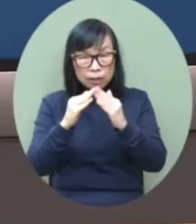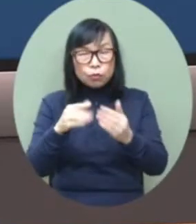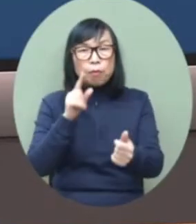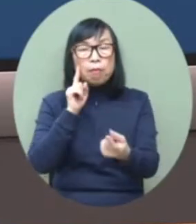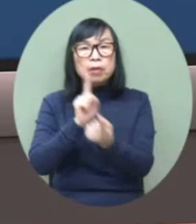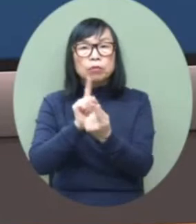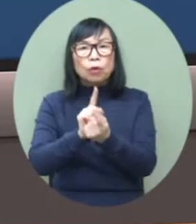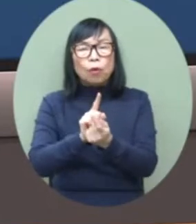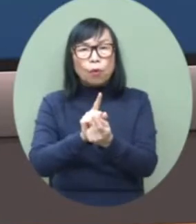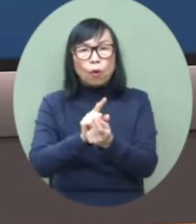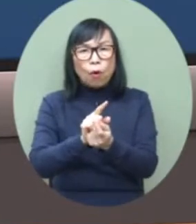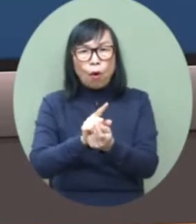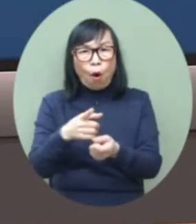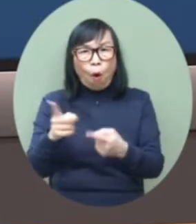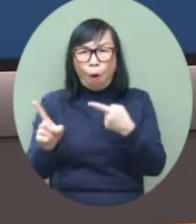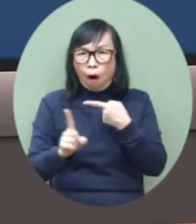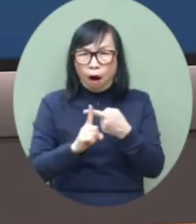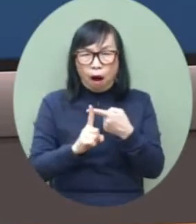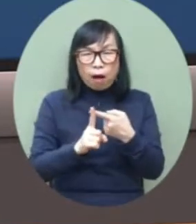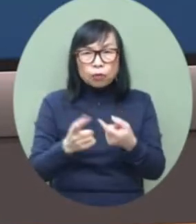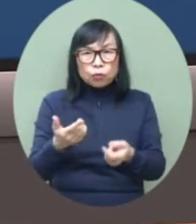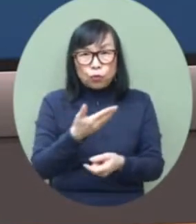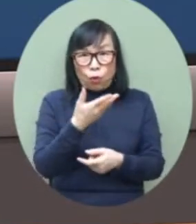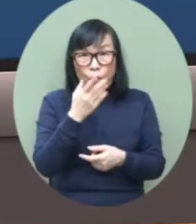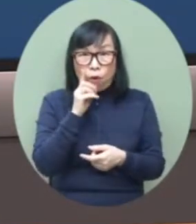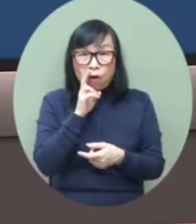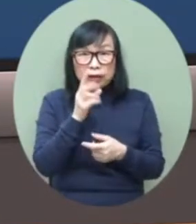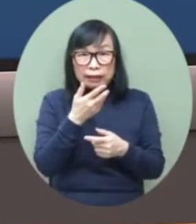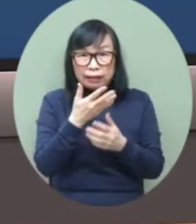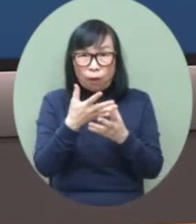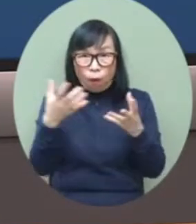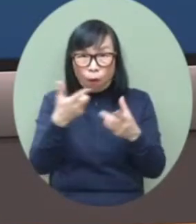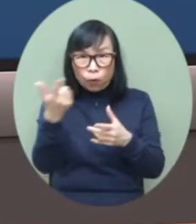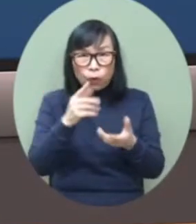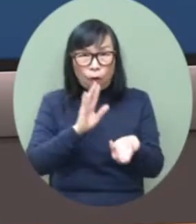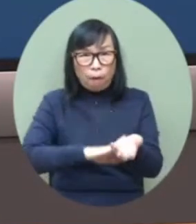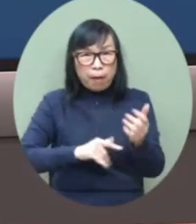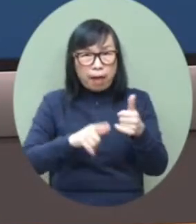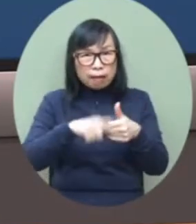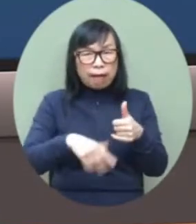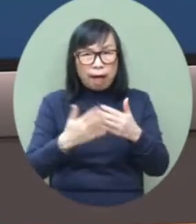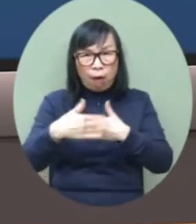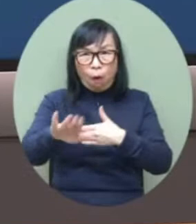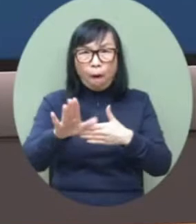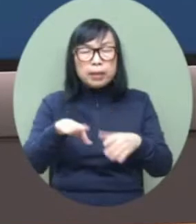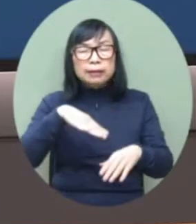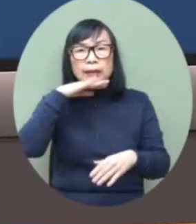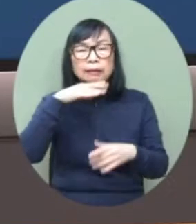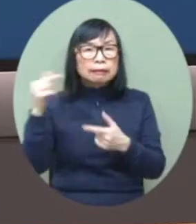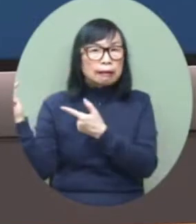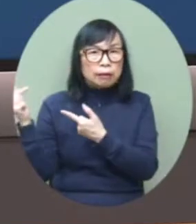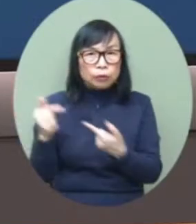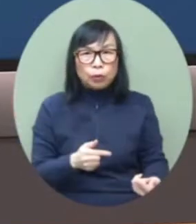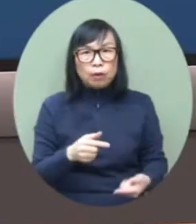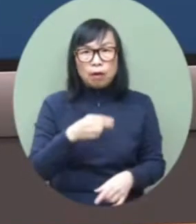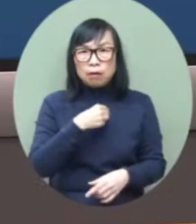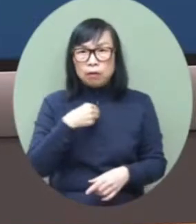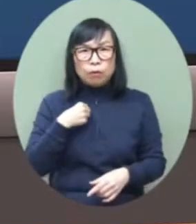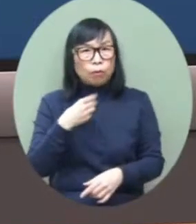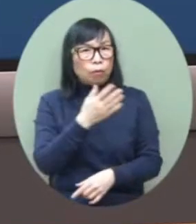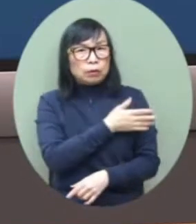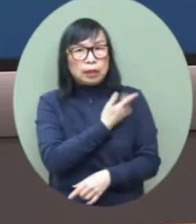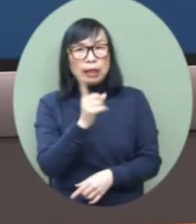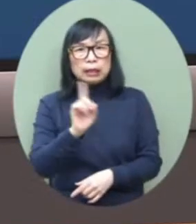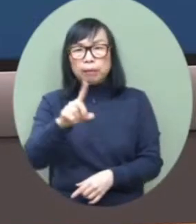want to say that our hospitals are now in a crisis situation. If a large number of patients are waiting outdoors, if this